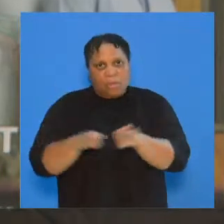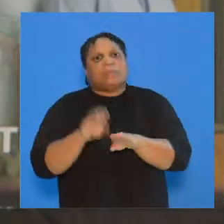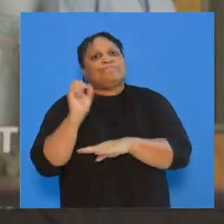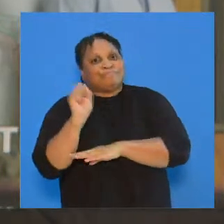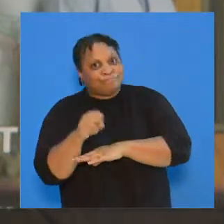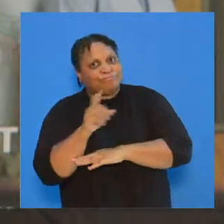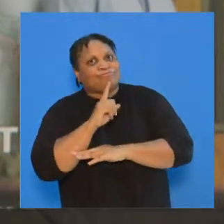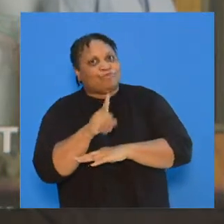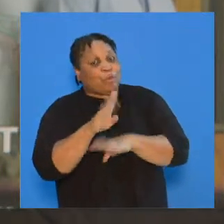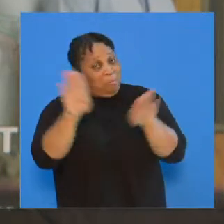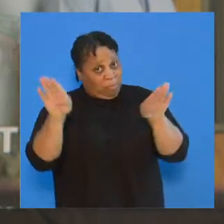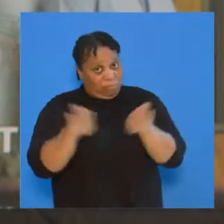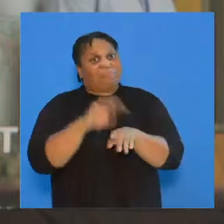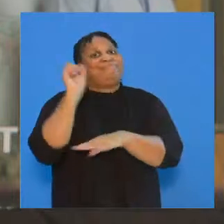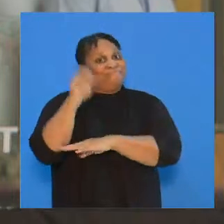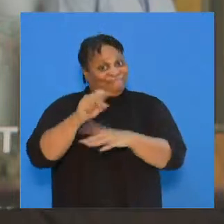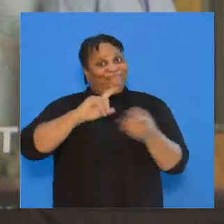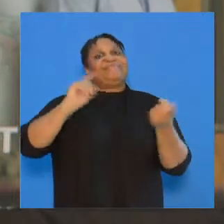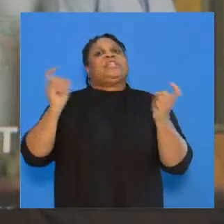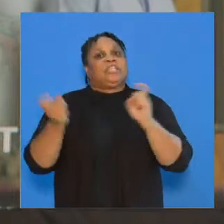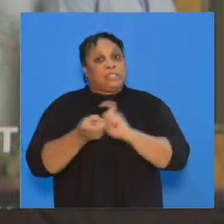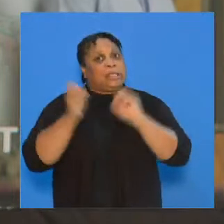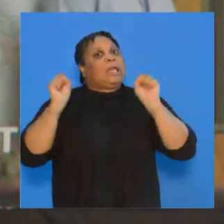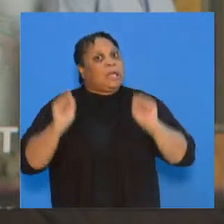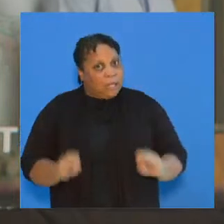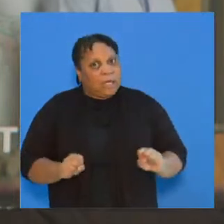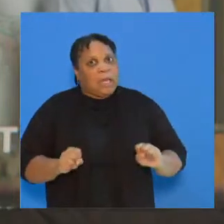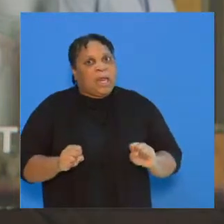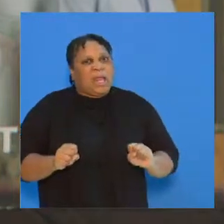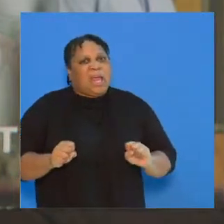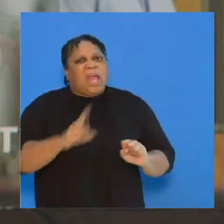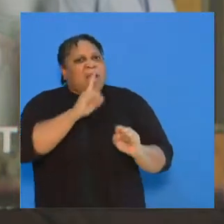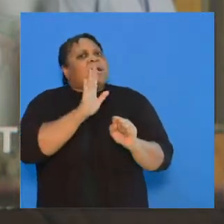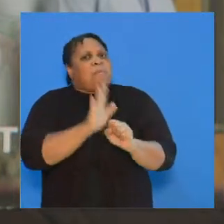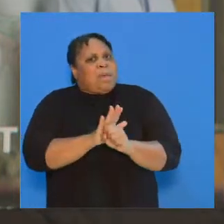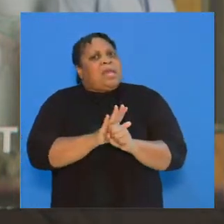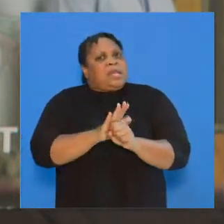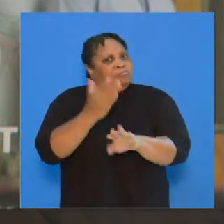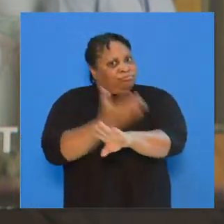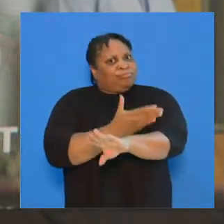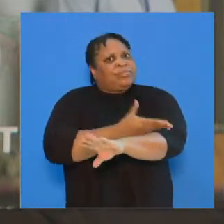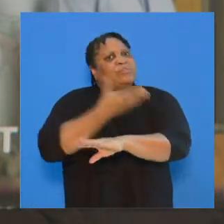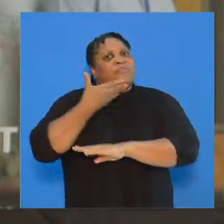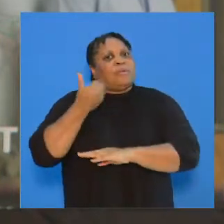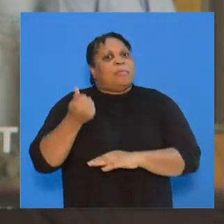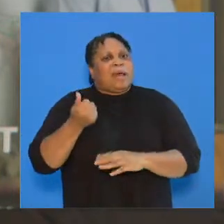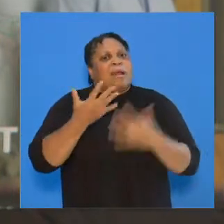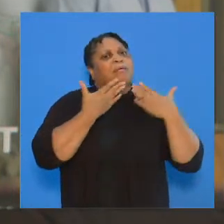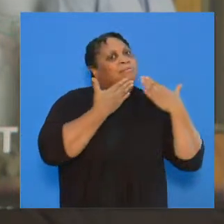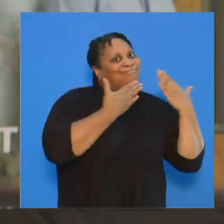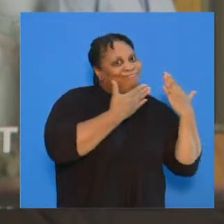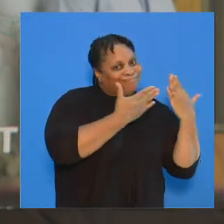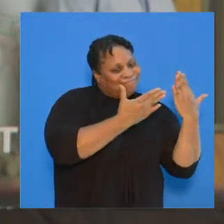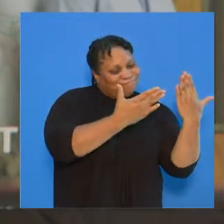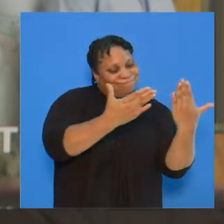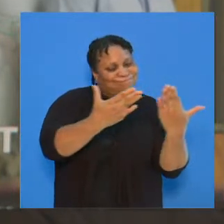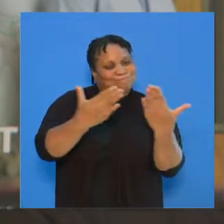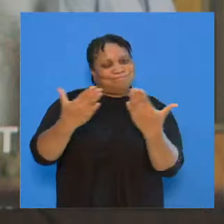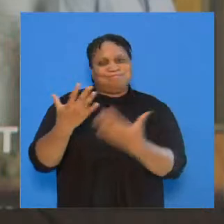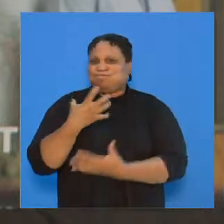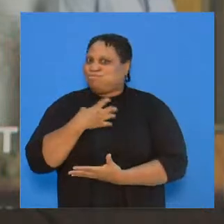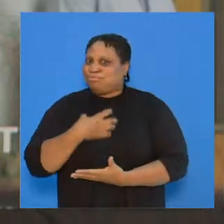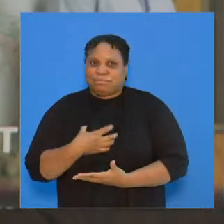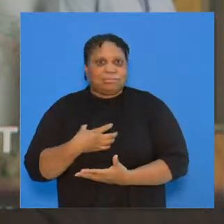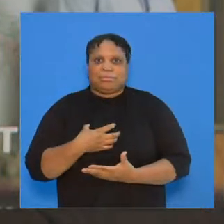Bermuda can change, and we are committed to changing Bermuda for the better. And I want to thank all of those who have either taken